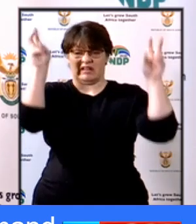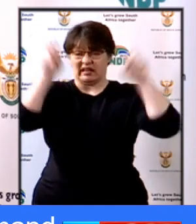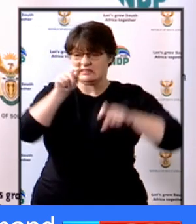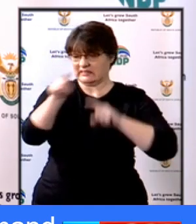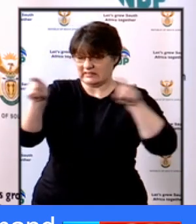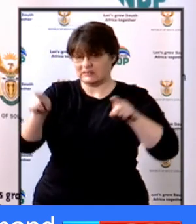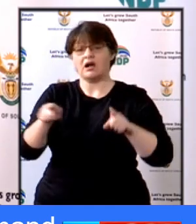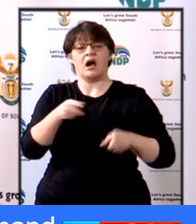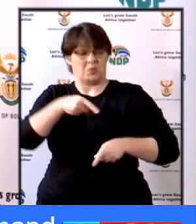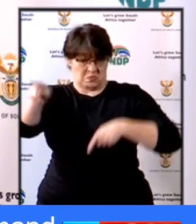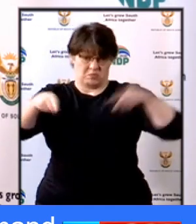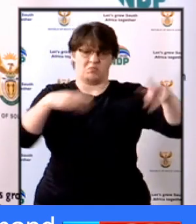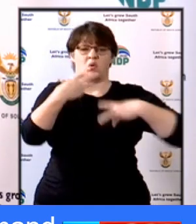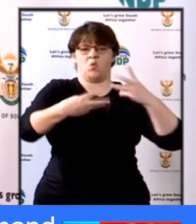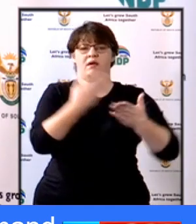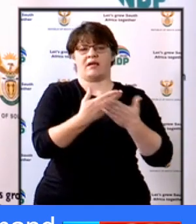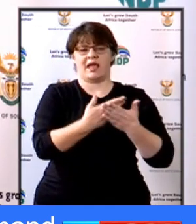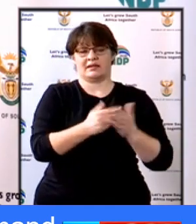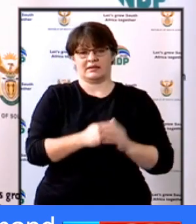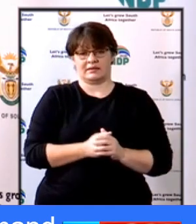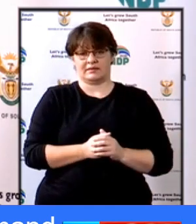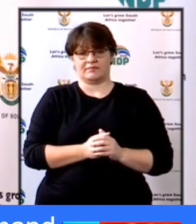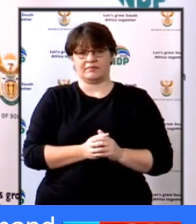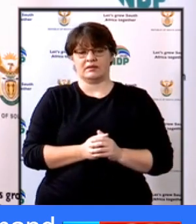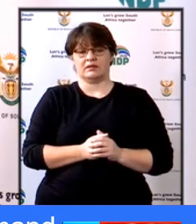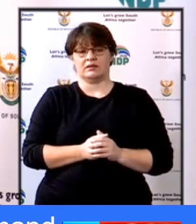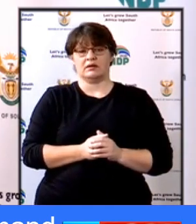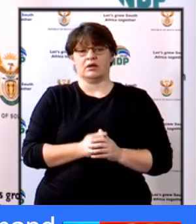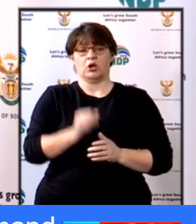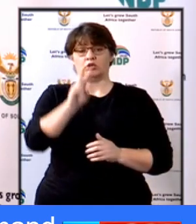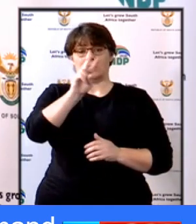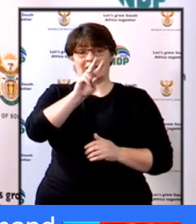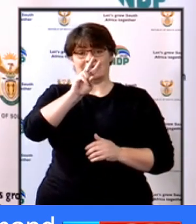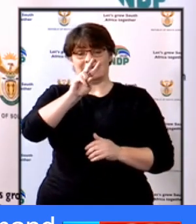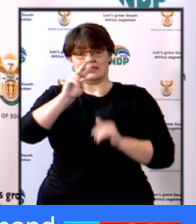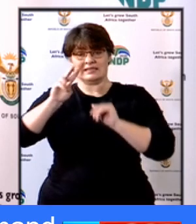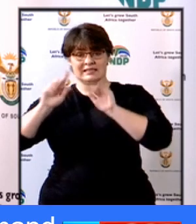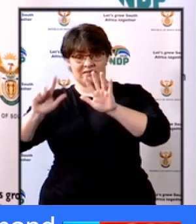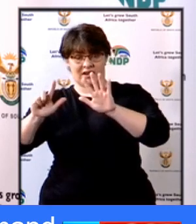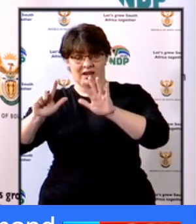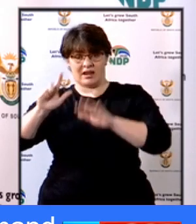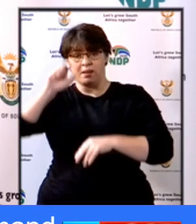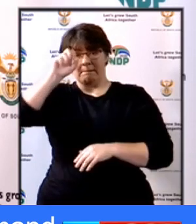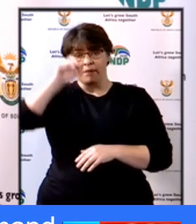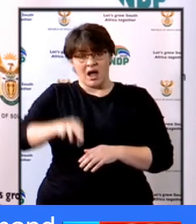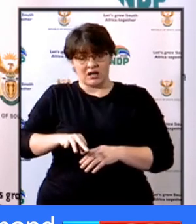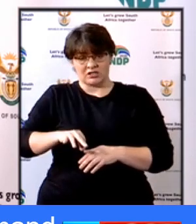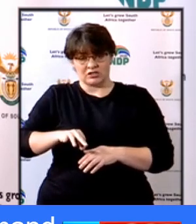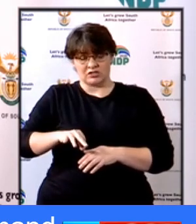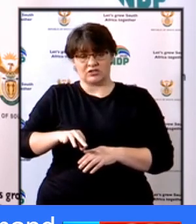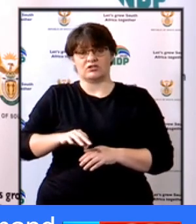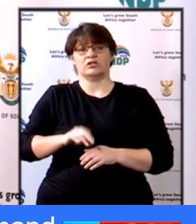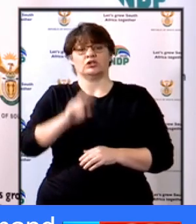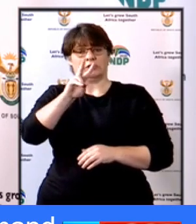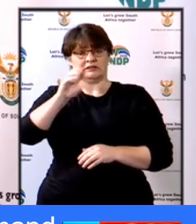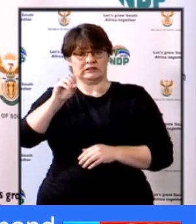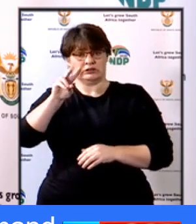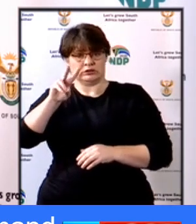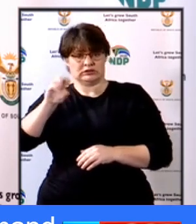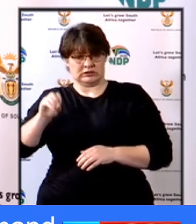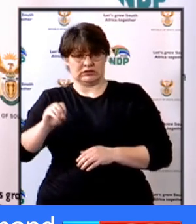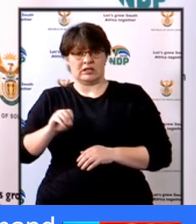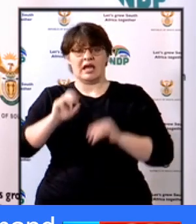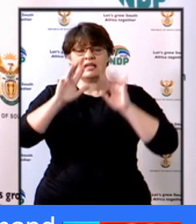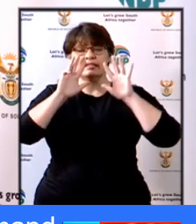And when the lockdown began on midnight of 27 March, there were only 927